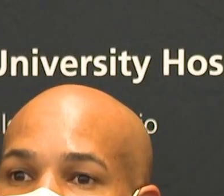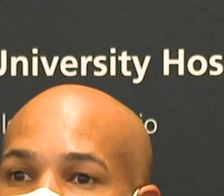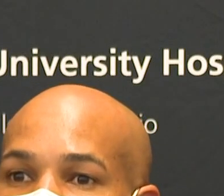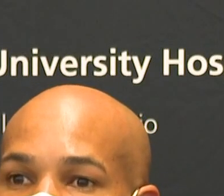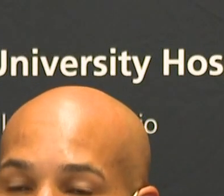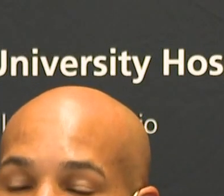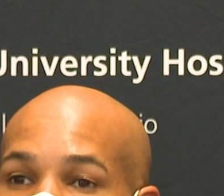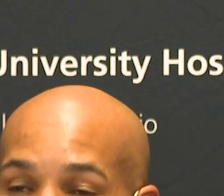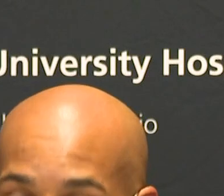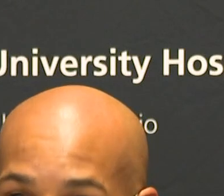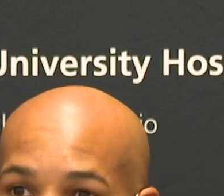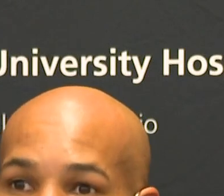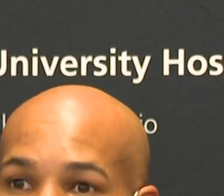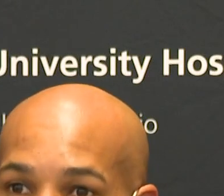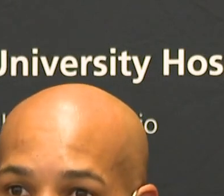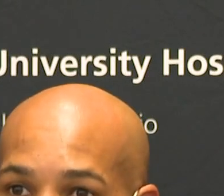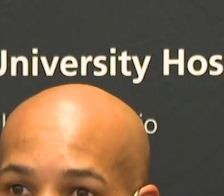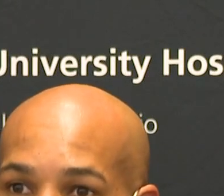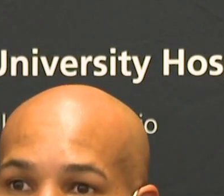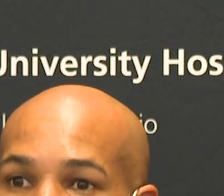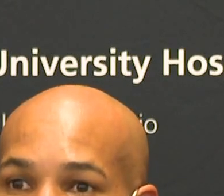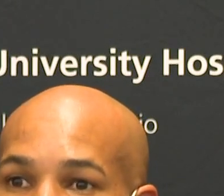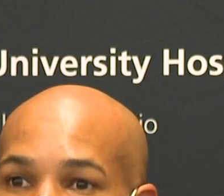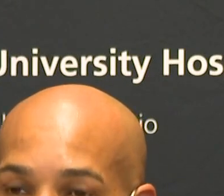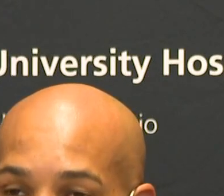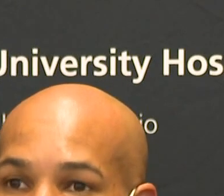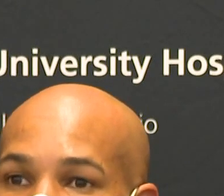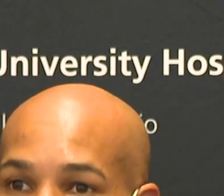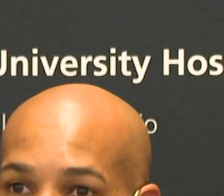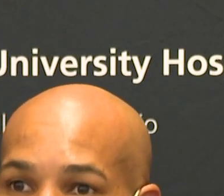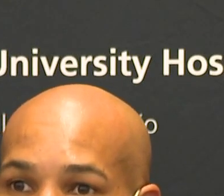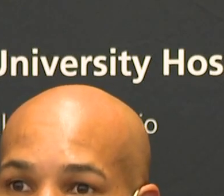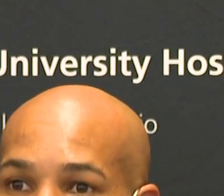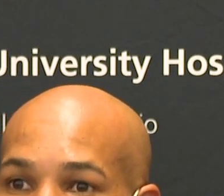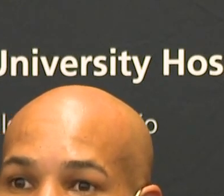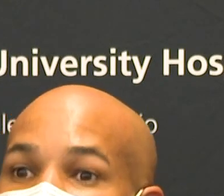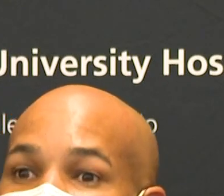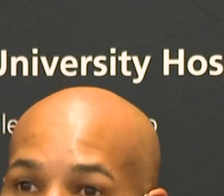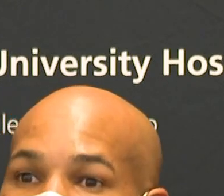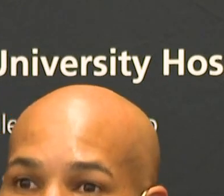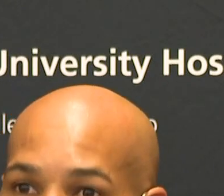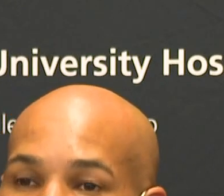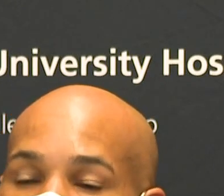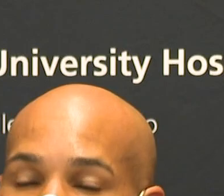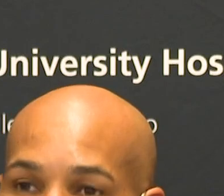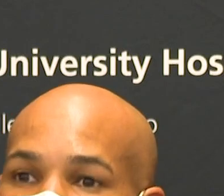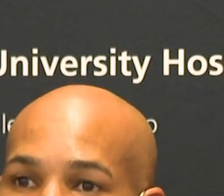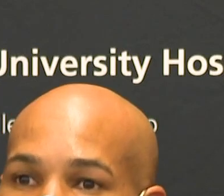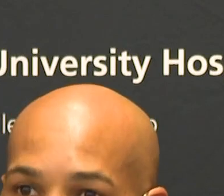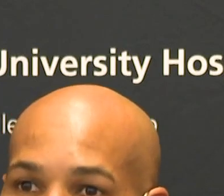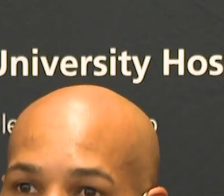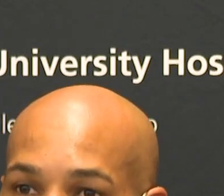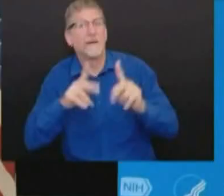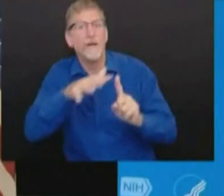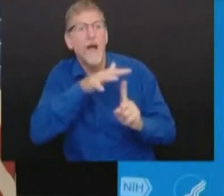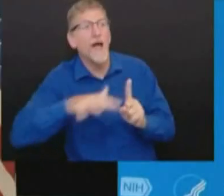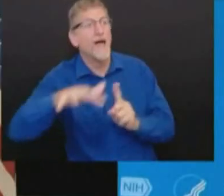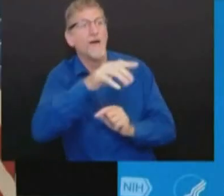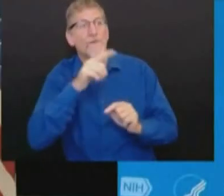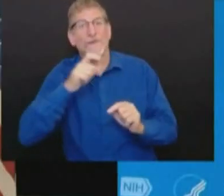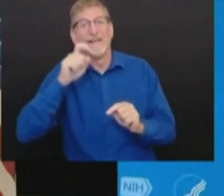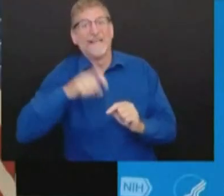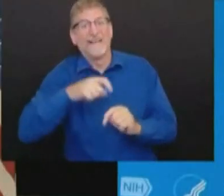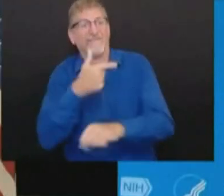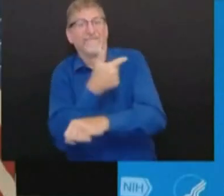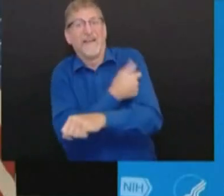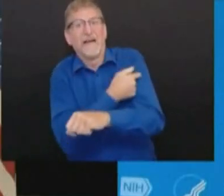still feel pretty darn good that we will be putting vaccines in arms before the end of 2020. Dr.